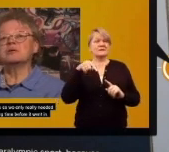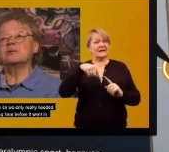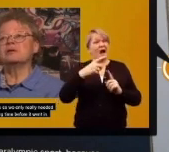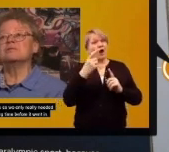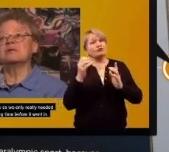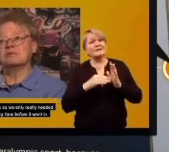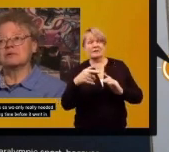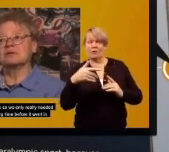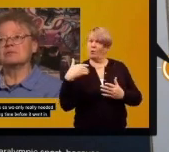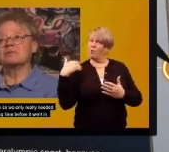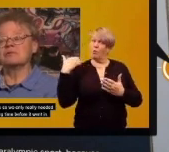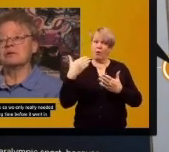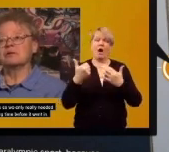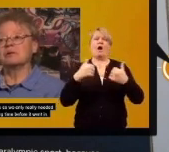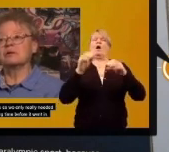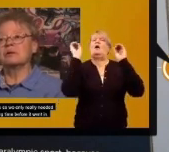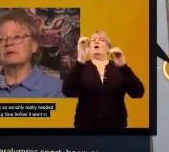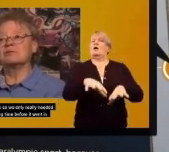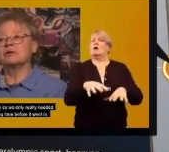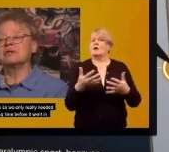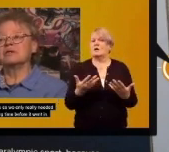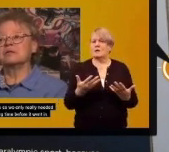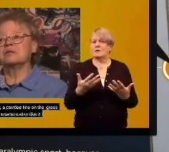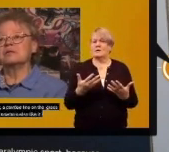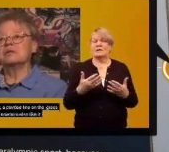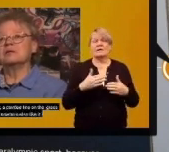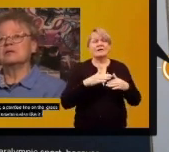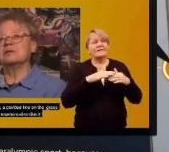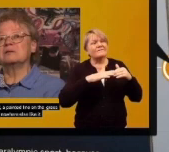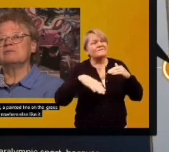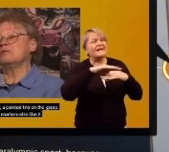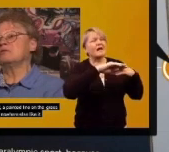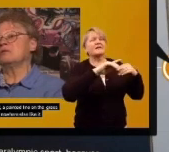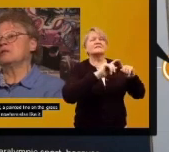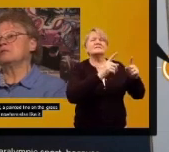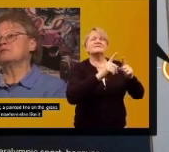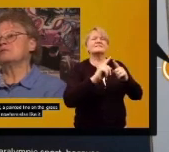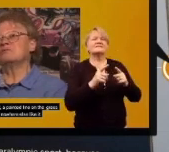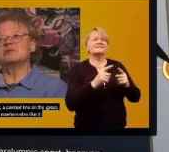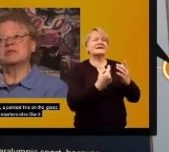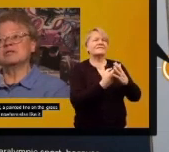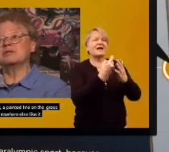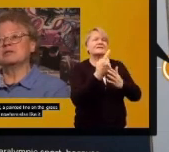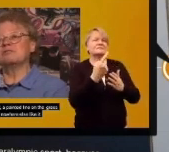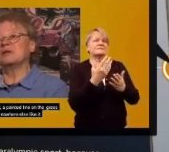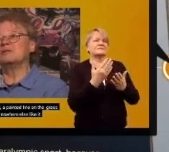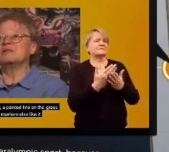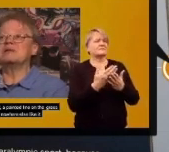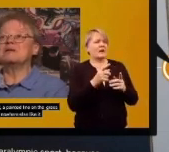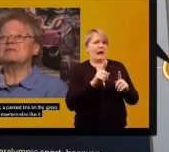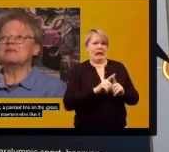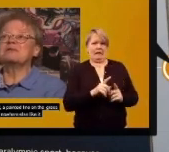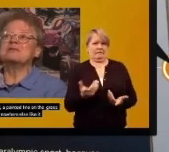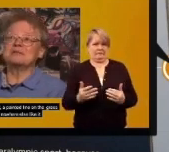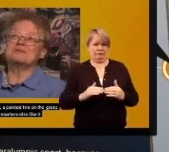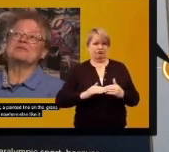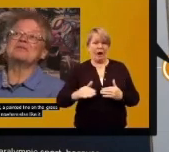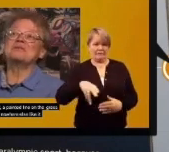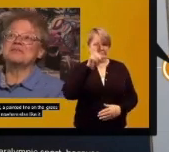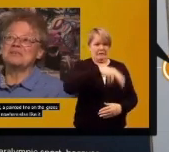100-metre strip, but that was a long time before it went in. And field events was just a sort of painted line